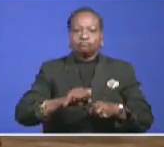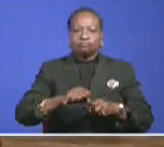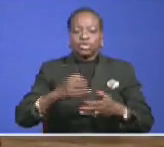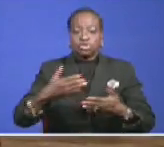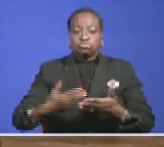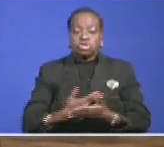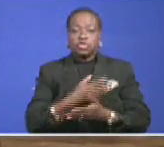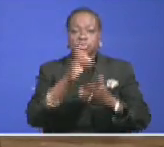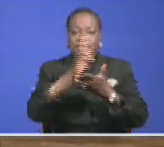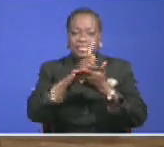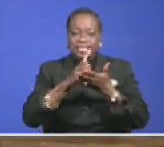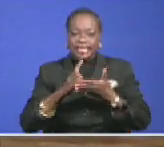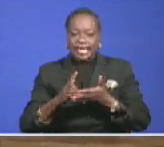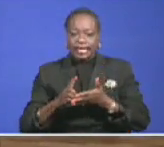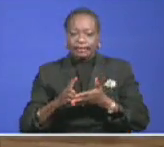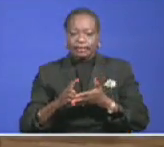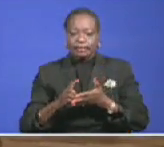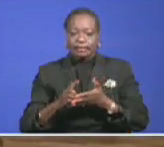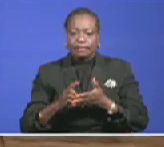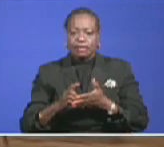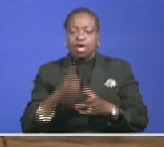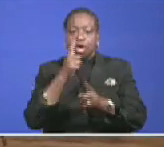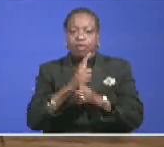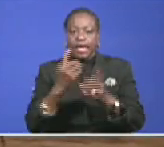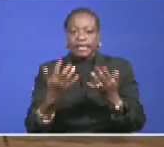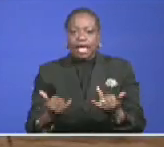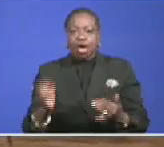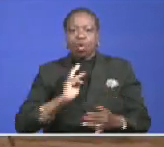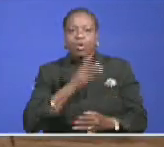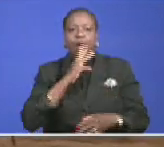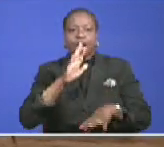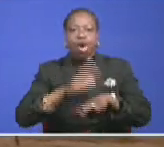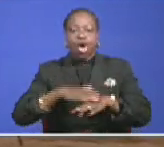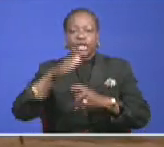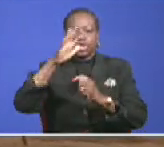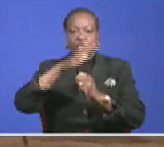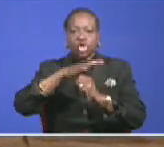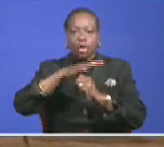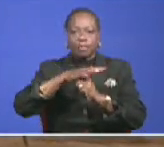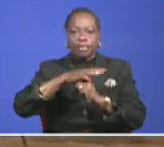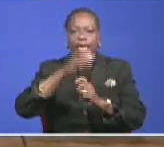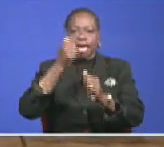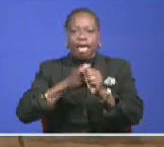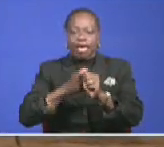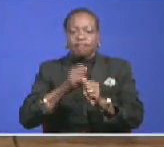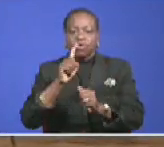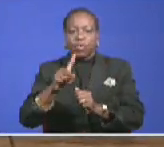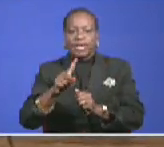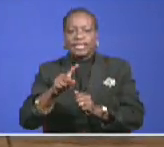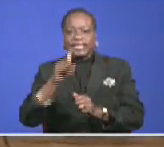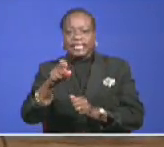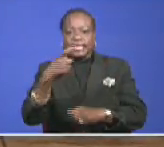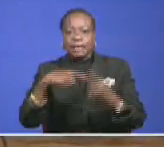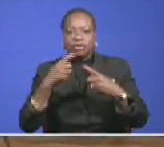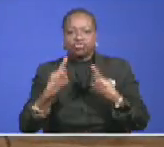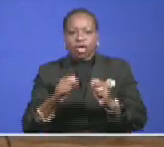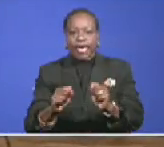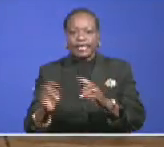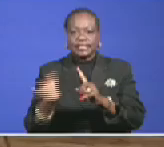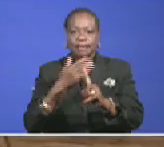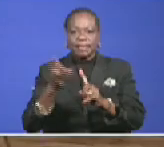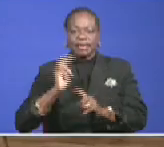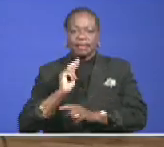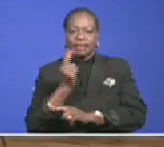for everybody to see what we're about. So right now we on top. Everybody else got to try, come and try, beat us. So we ain't worrying